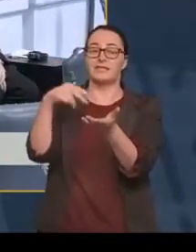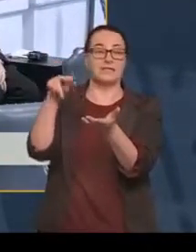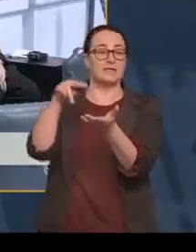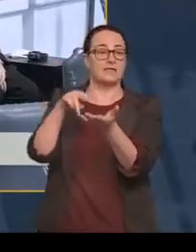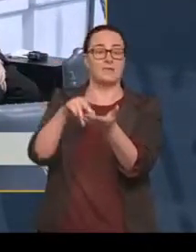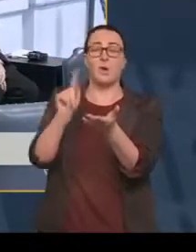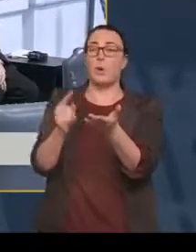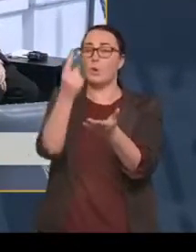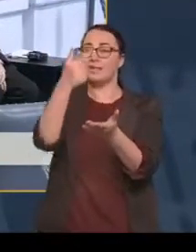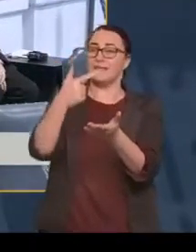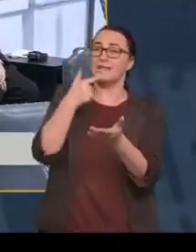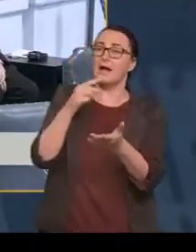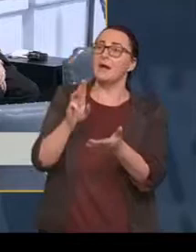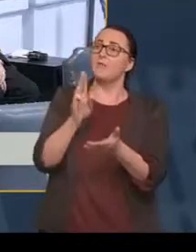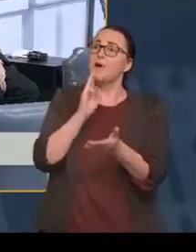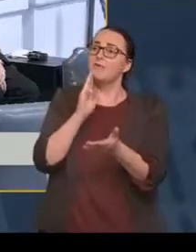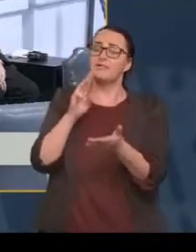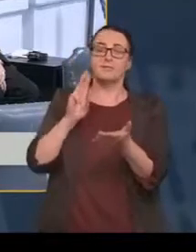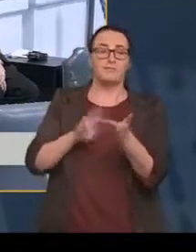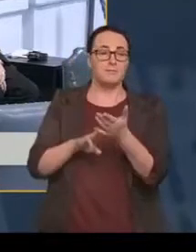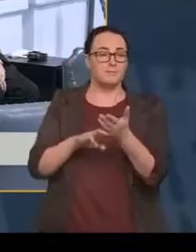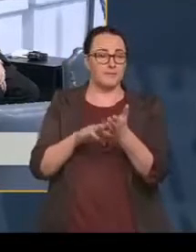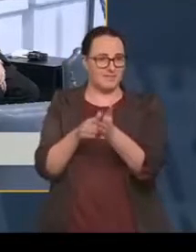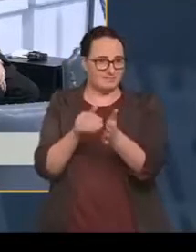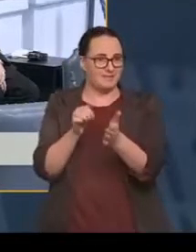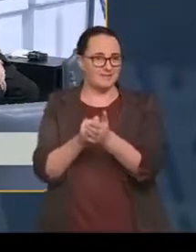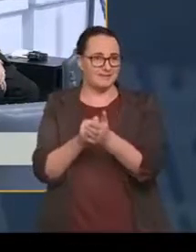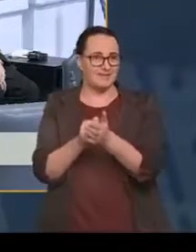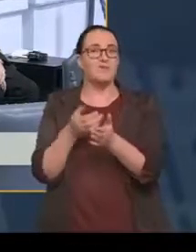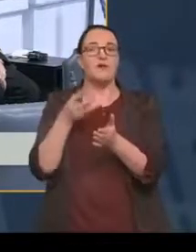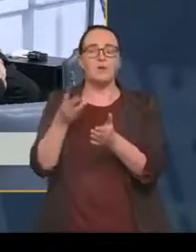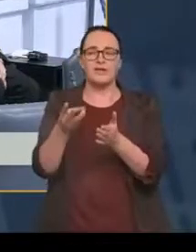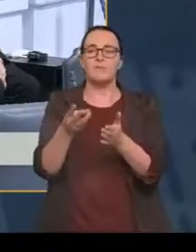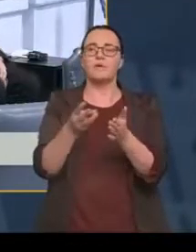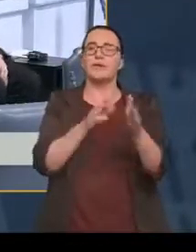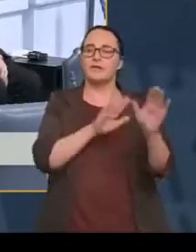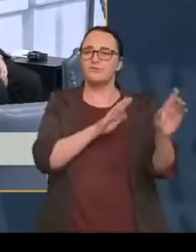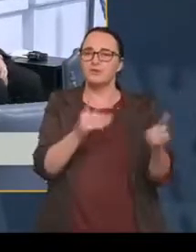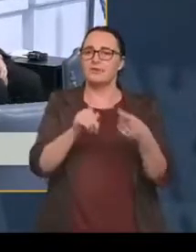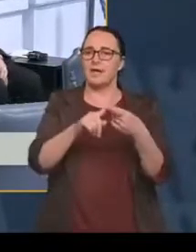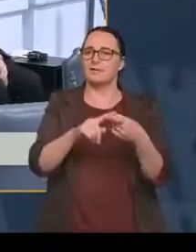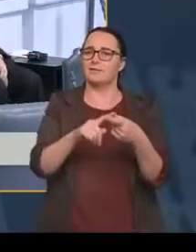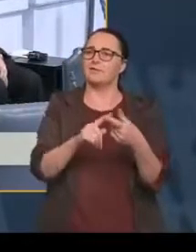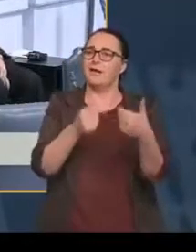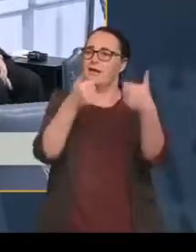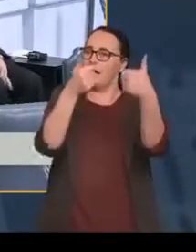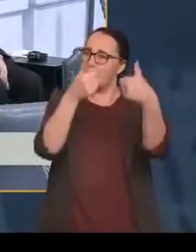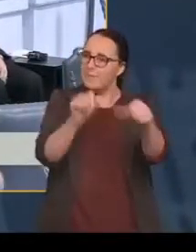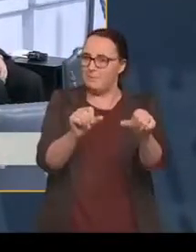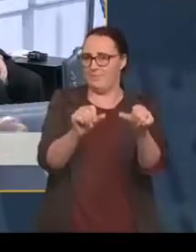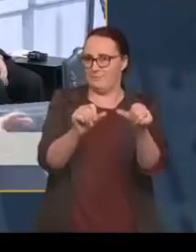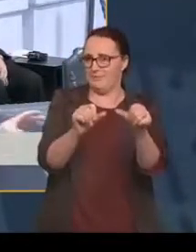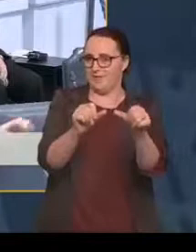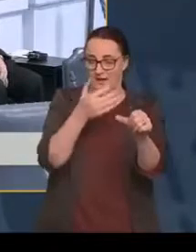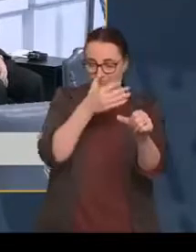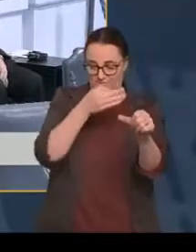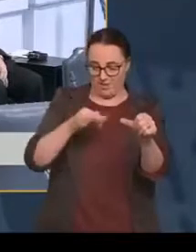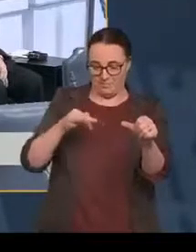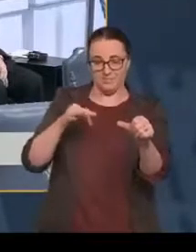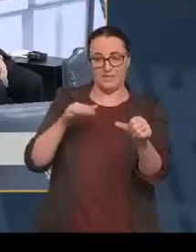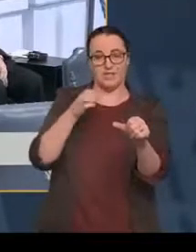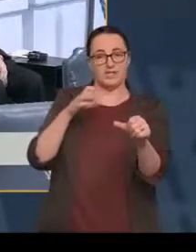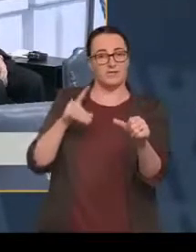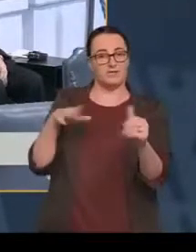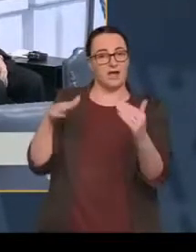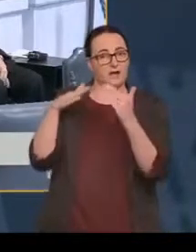the only second private member's business that will have been introduced and enacted from the houses of from